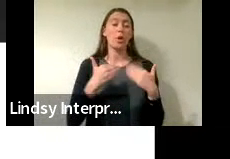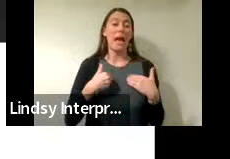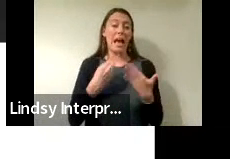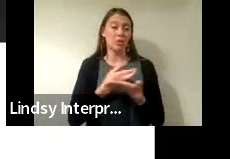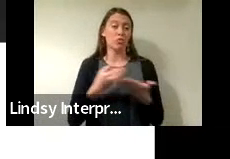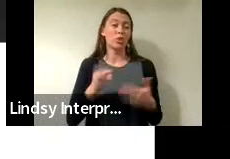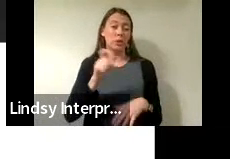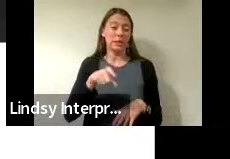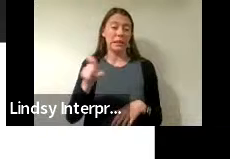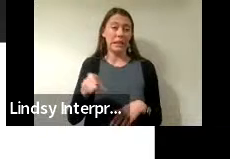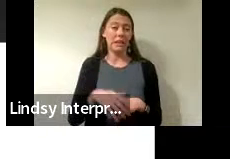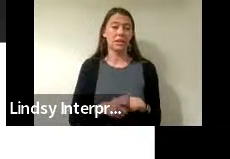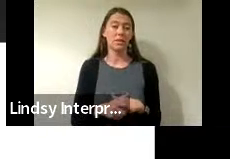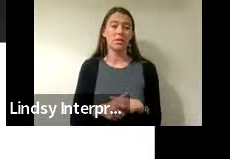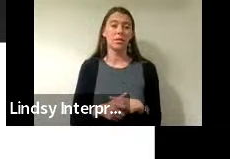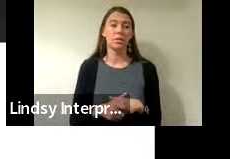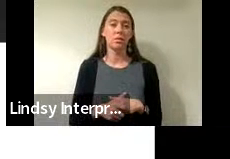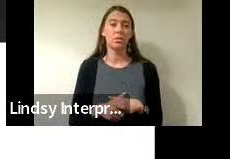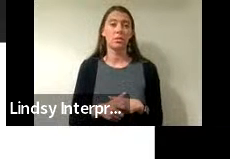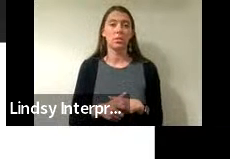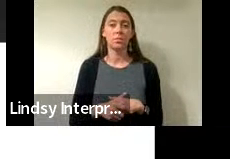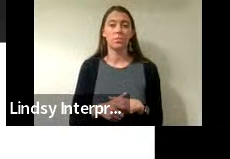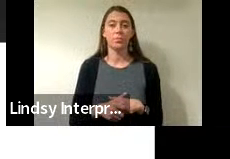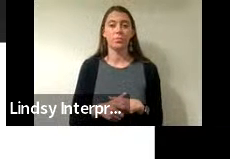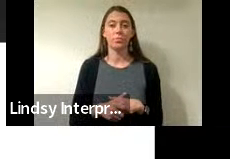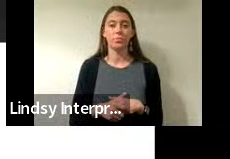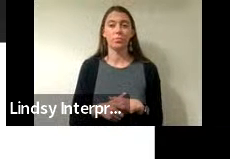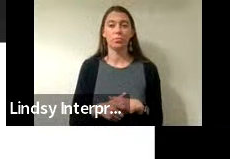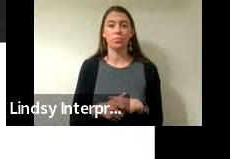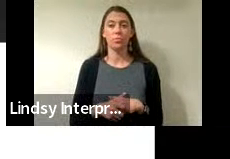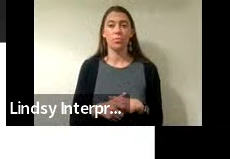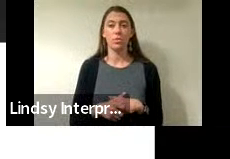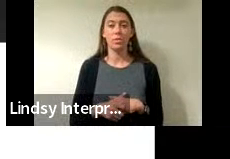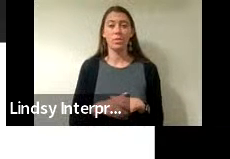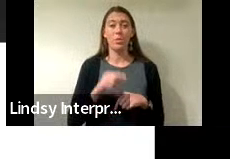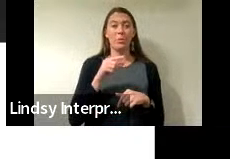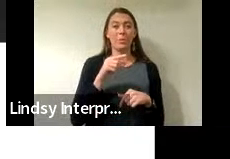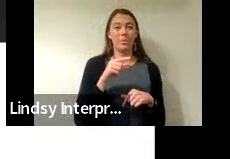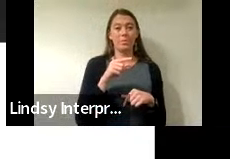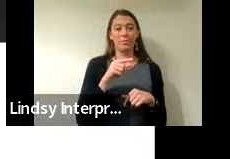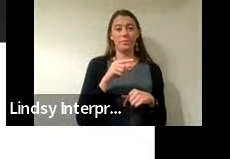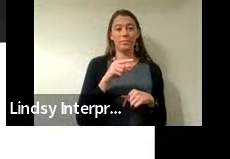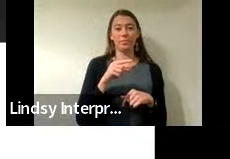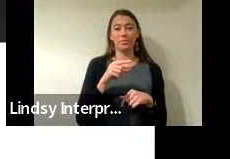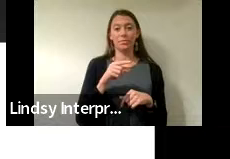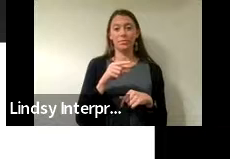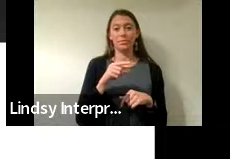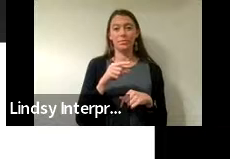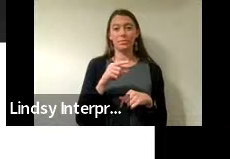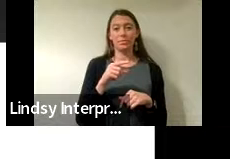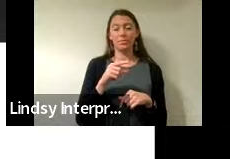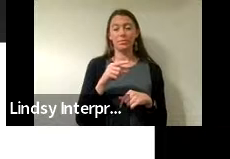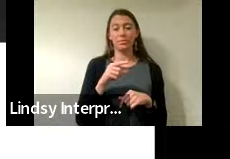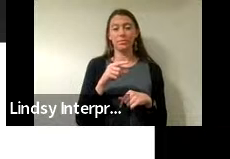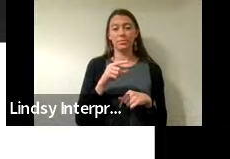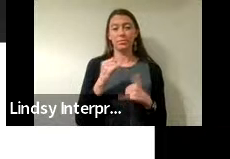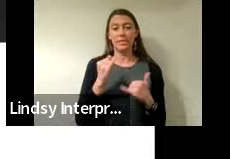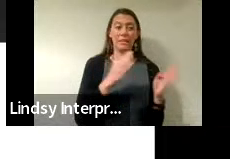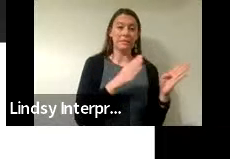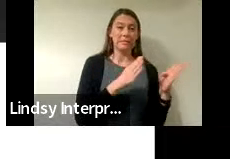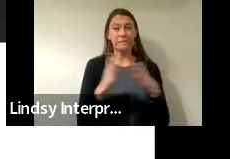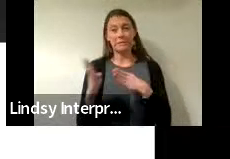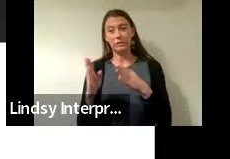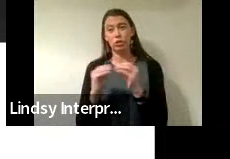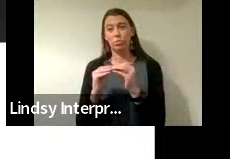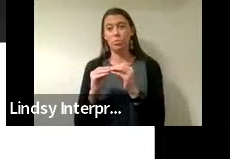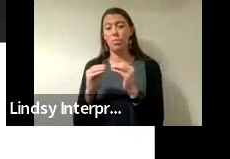a great conversation. So I feel like I'm pivoting from something that's very immediate and short term to something that's a little bit longer term, which is